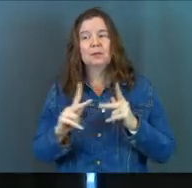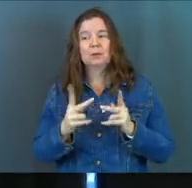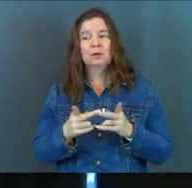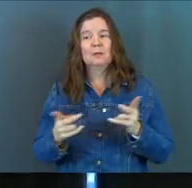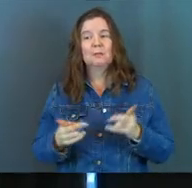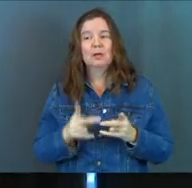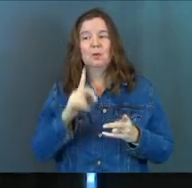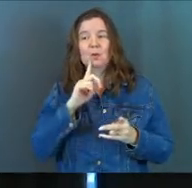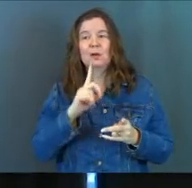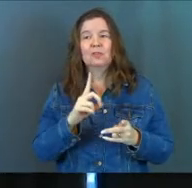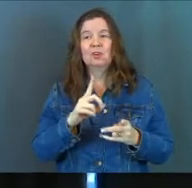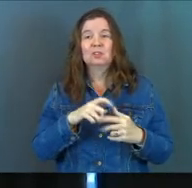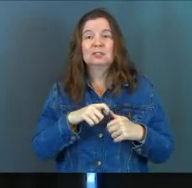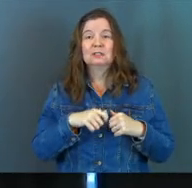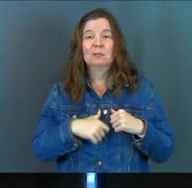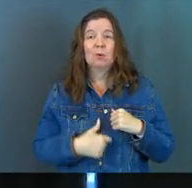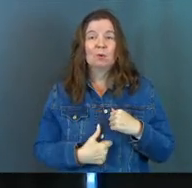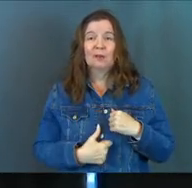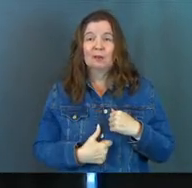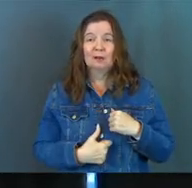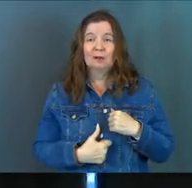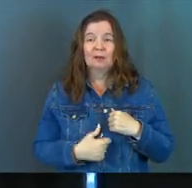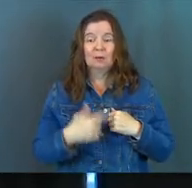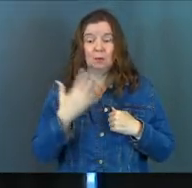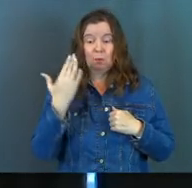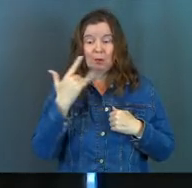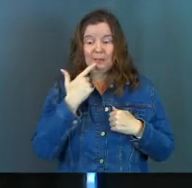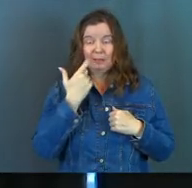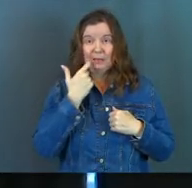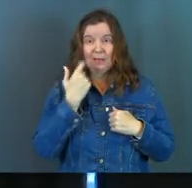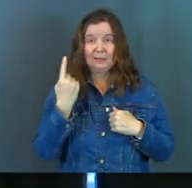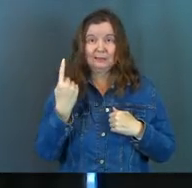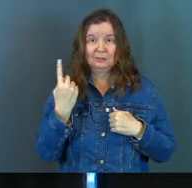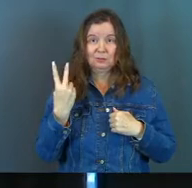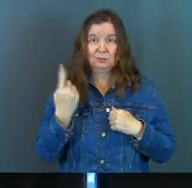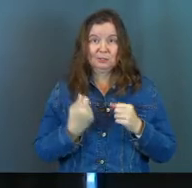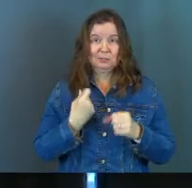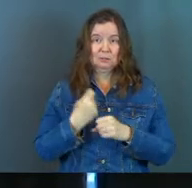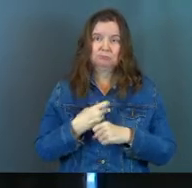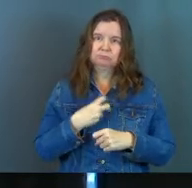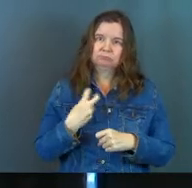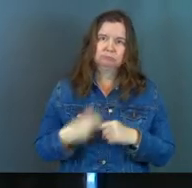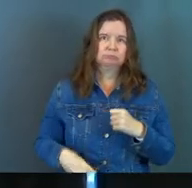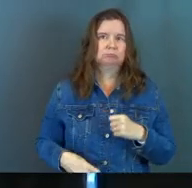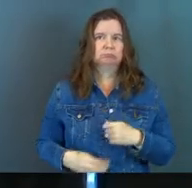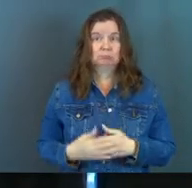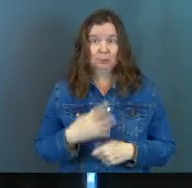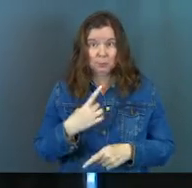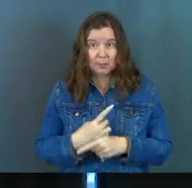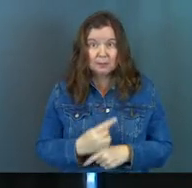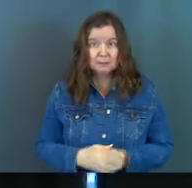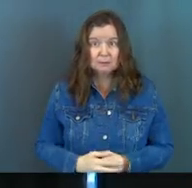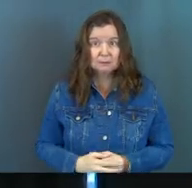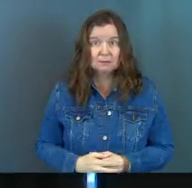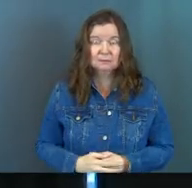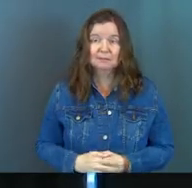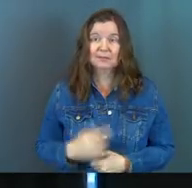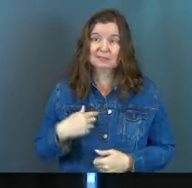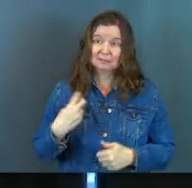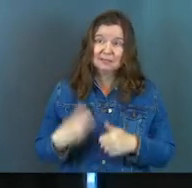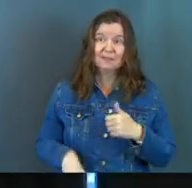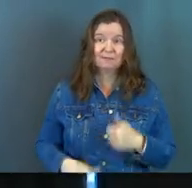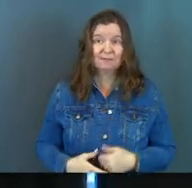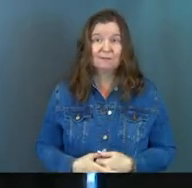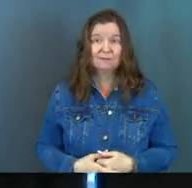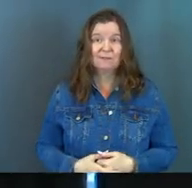in a place where they're just broken because the last few years has been hard on us, right? It's just been